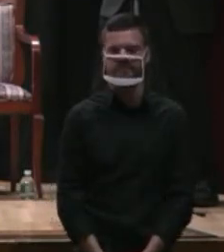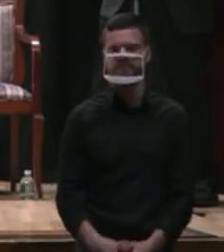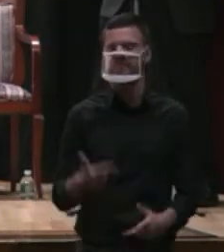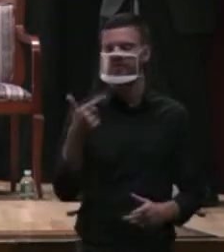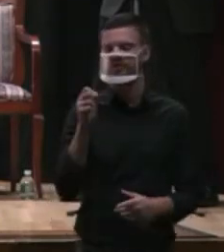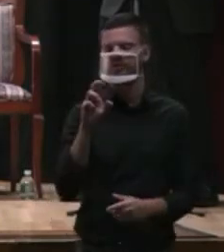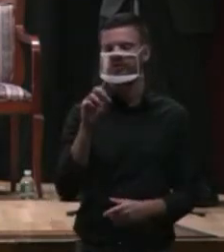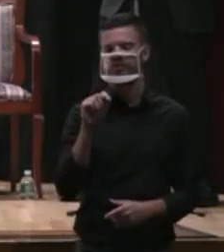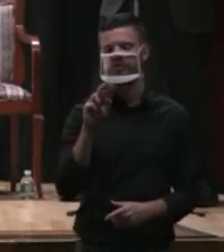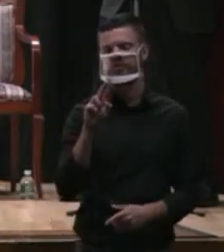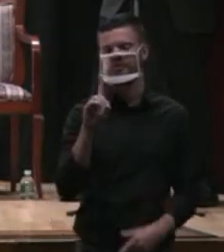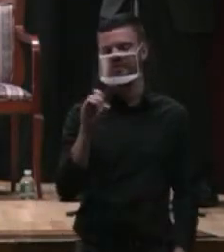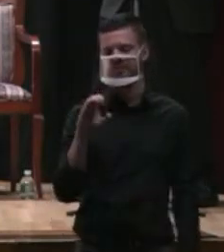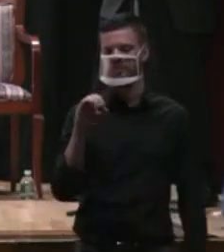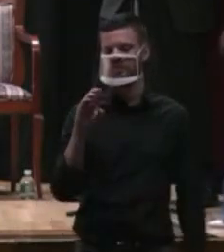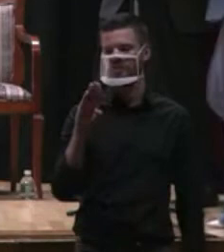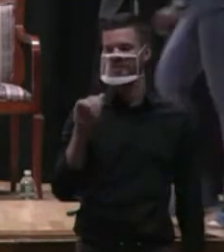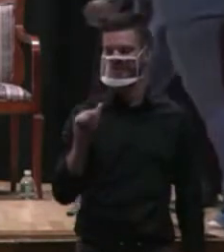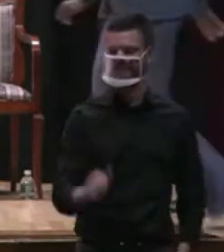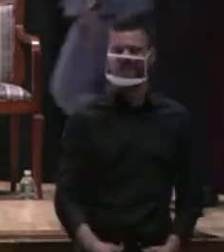Gertrude Koba.